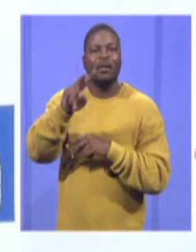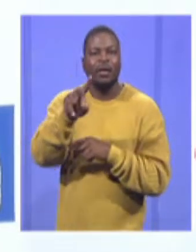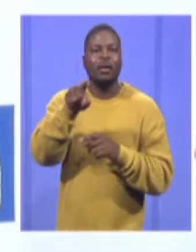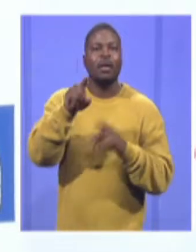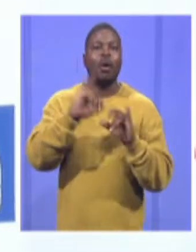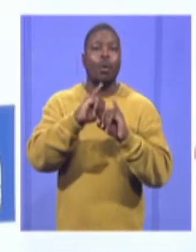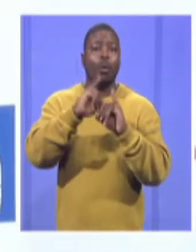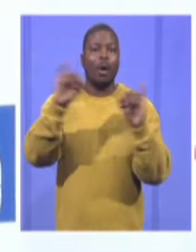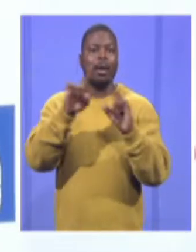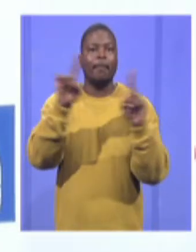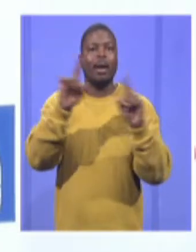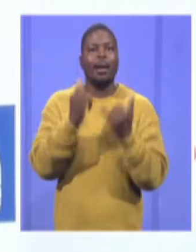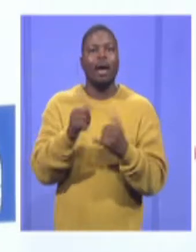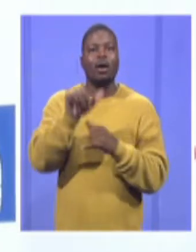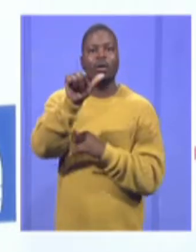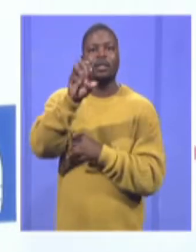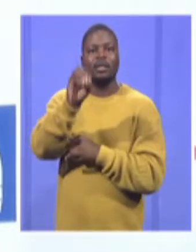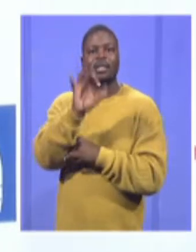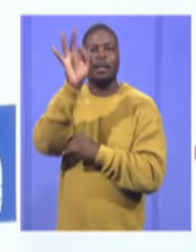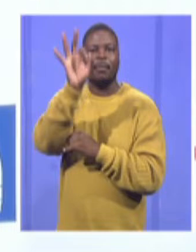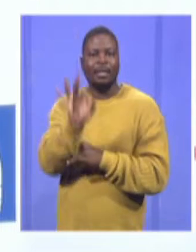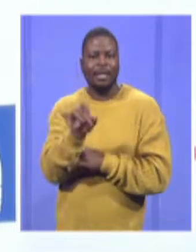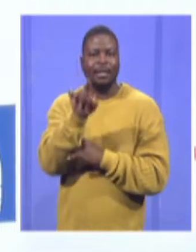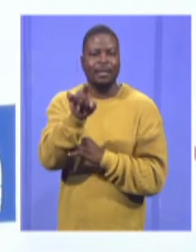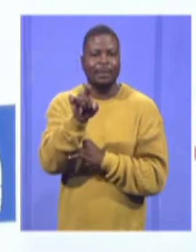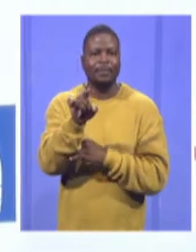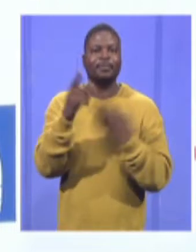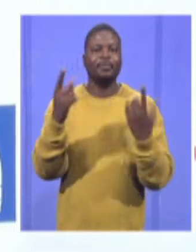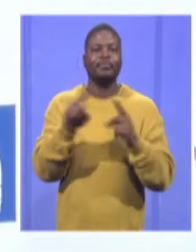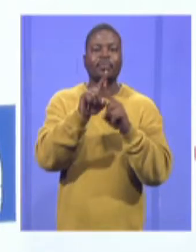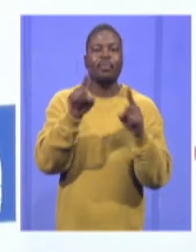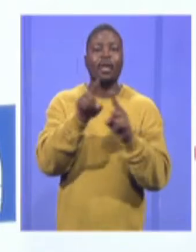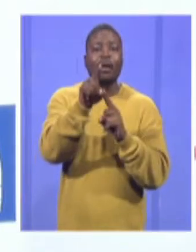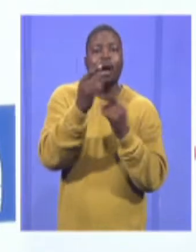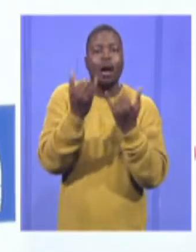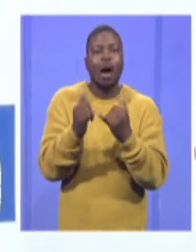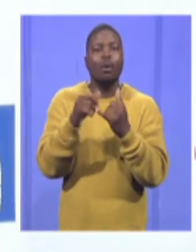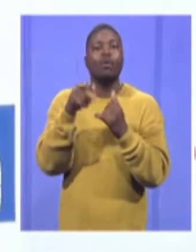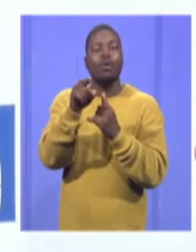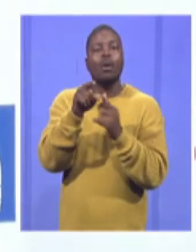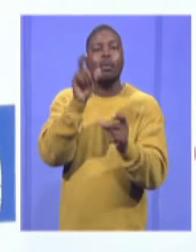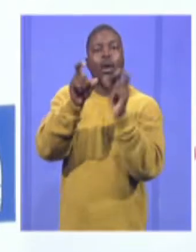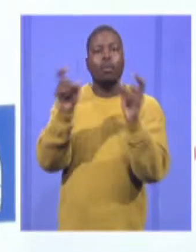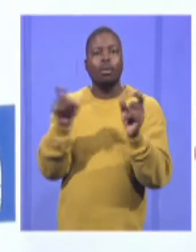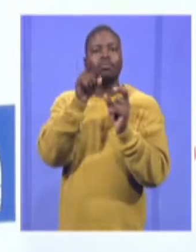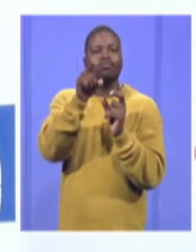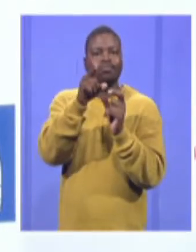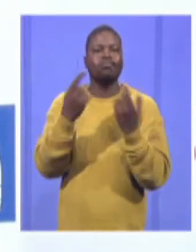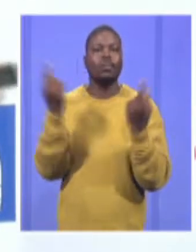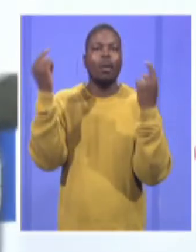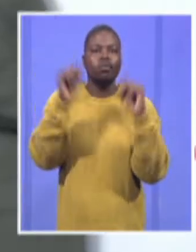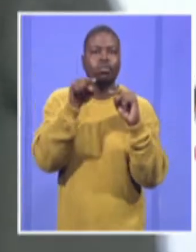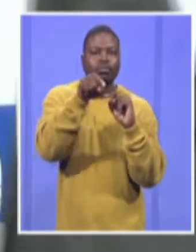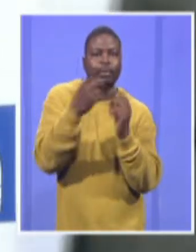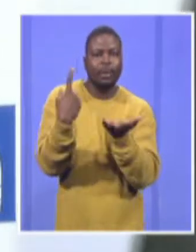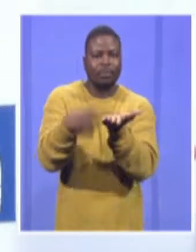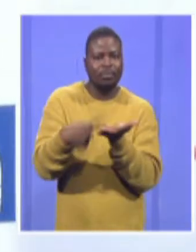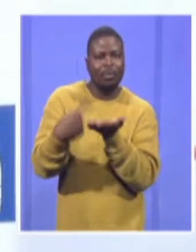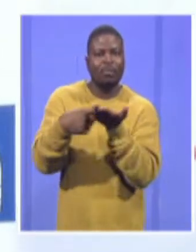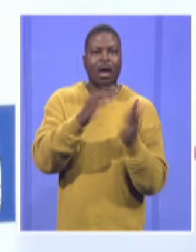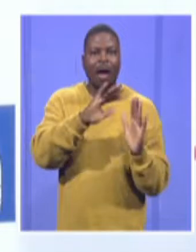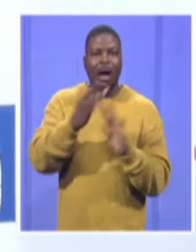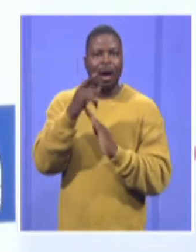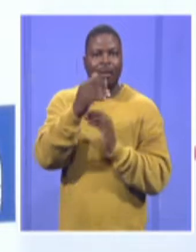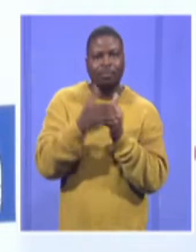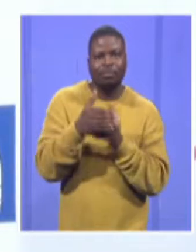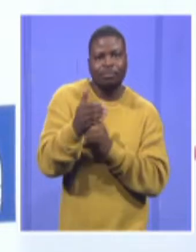over 60%. So that's key for delegates to speak about. How do we drop that rate this week? Key